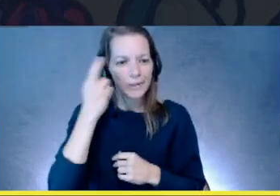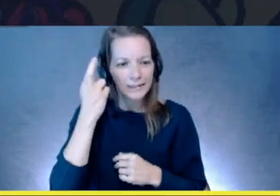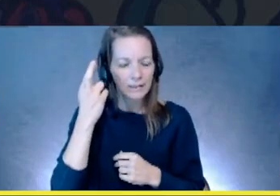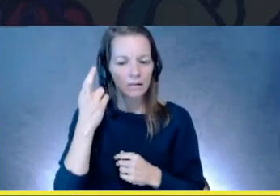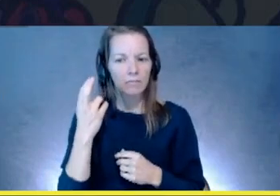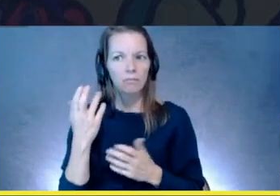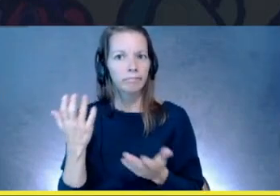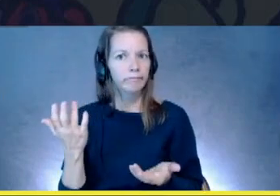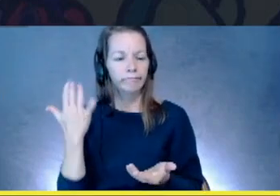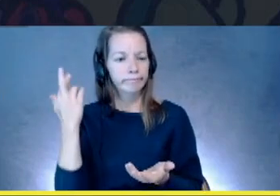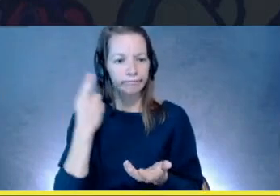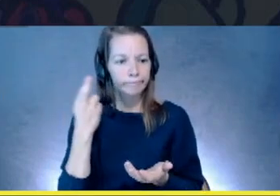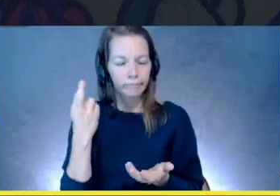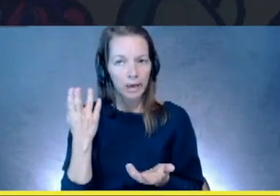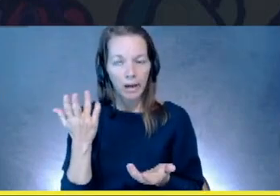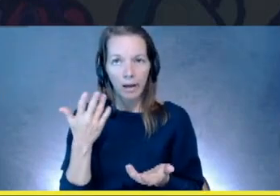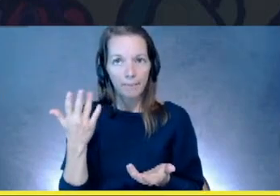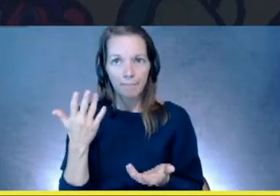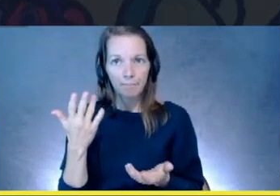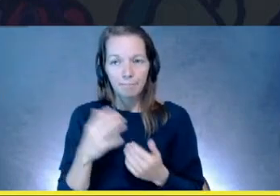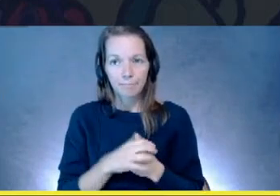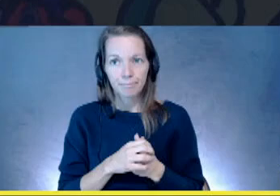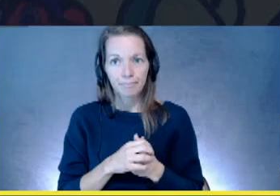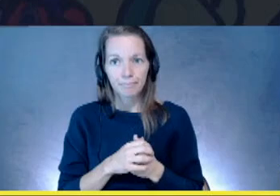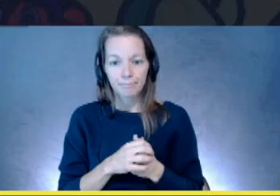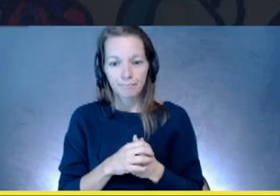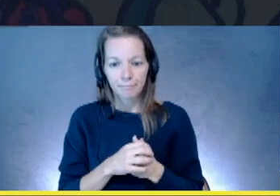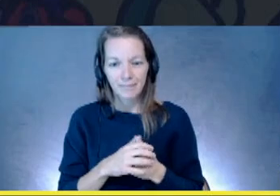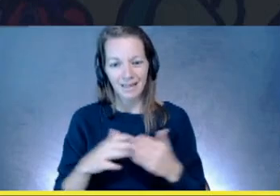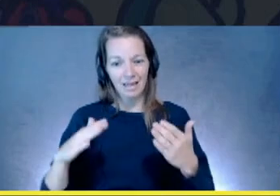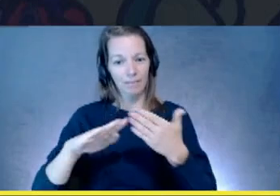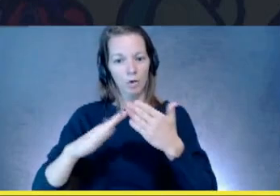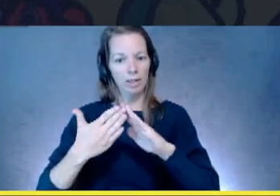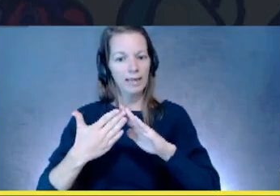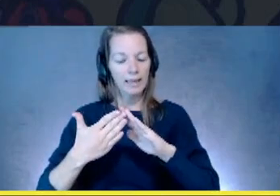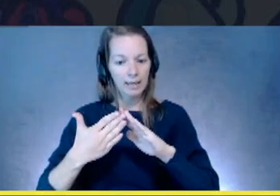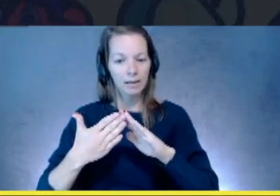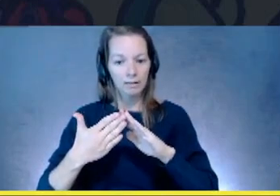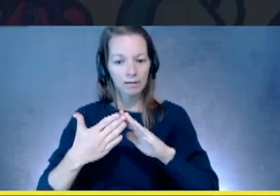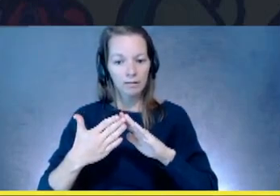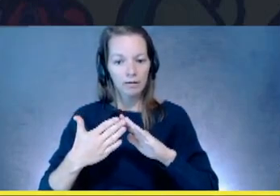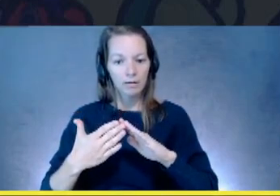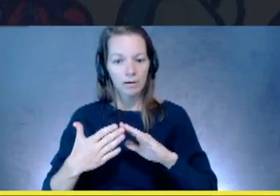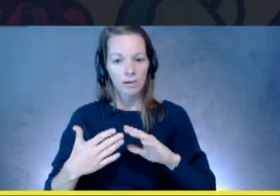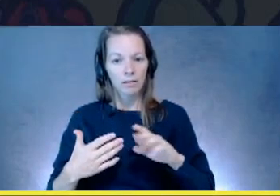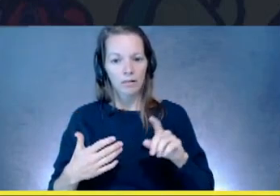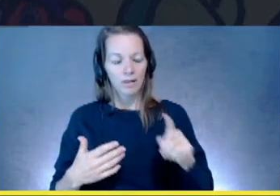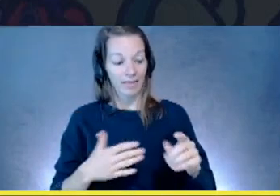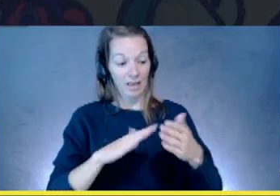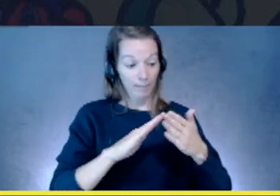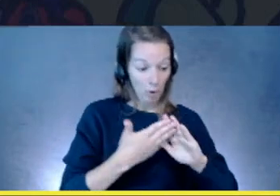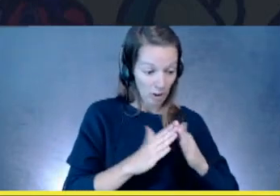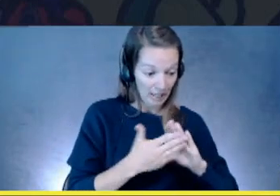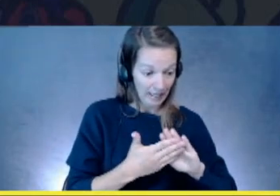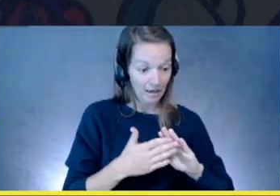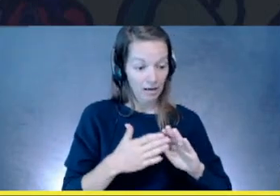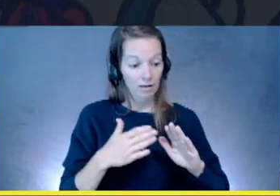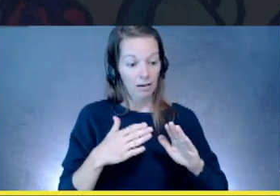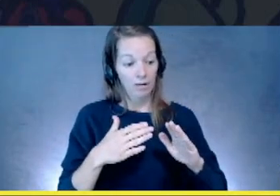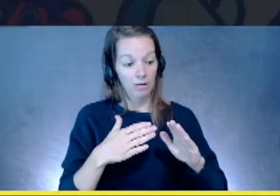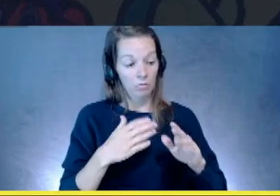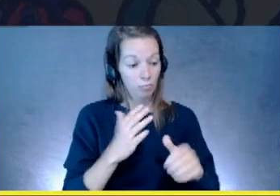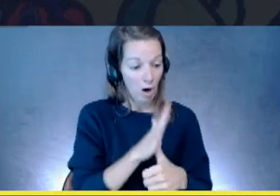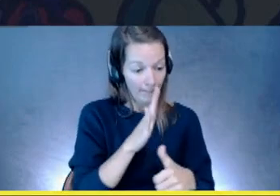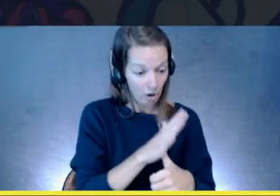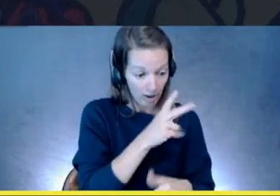reason, the community services, the network of primary care physicians, the care that is being